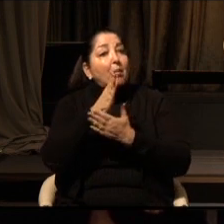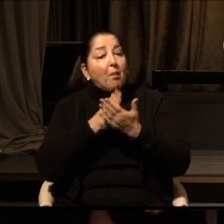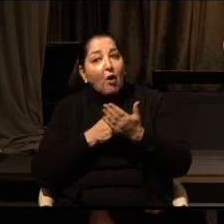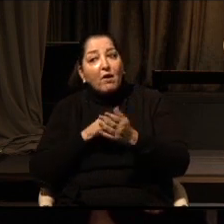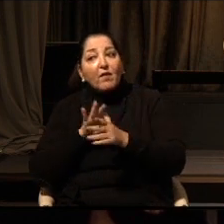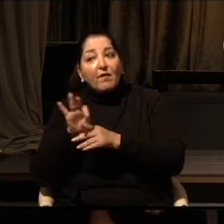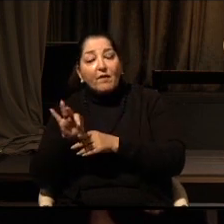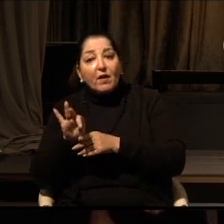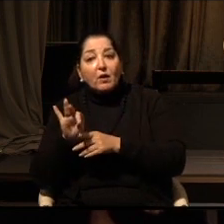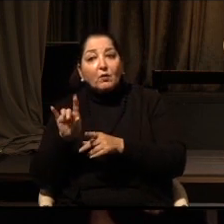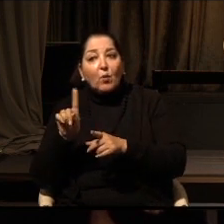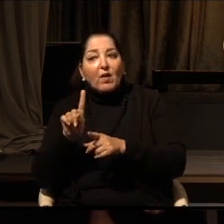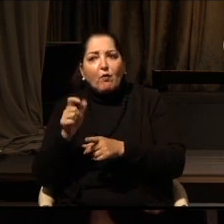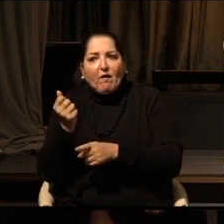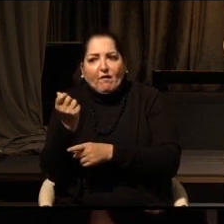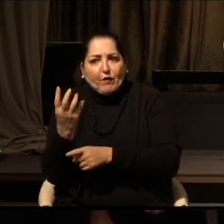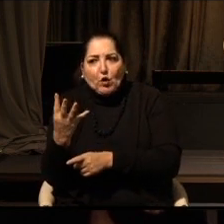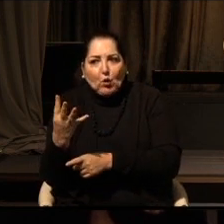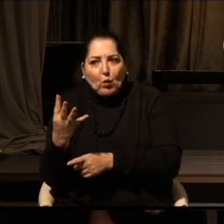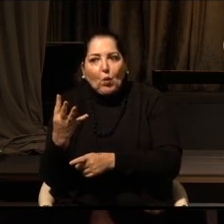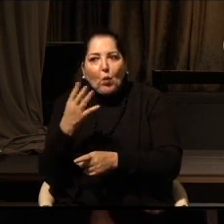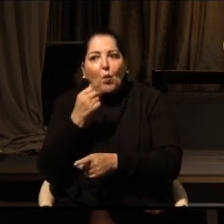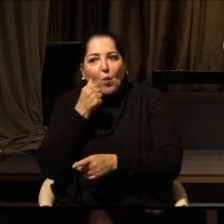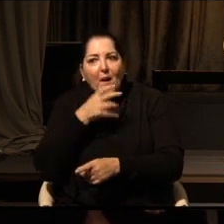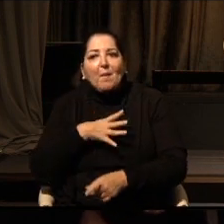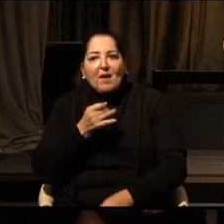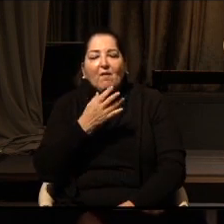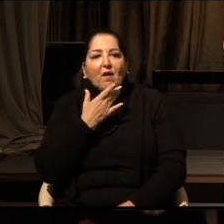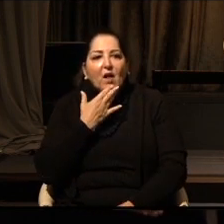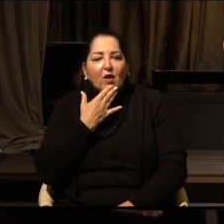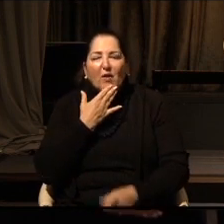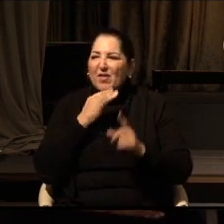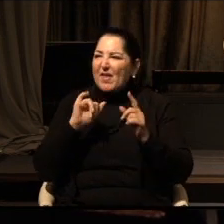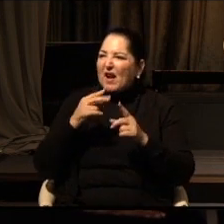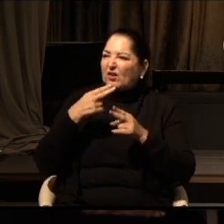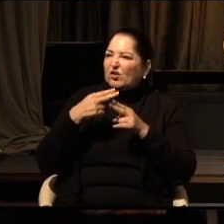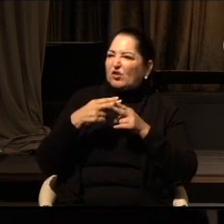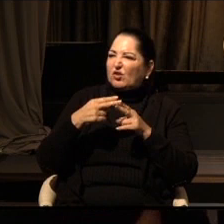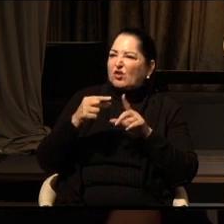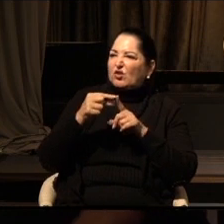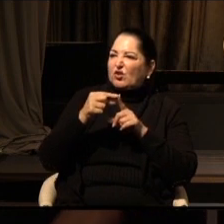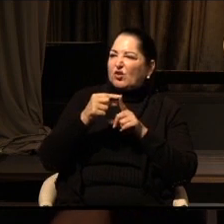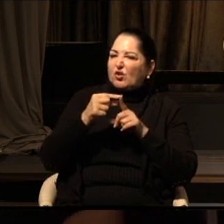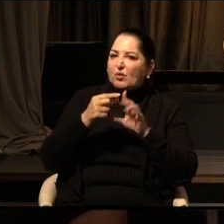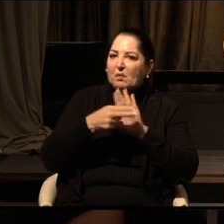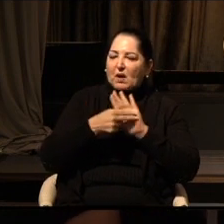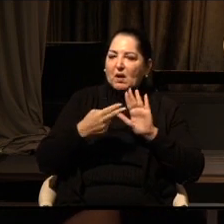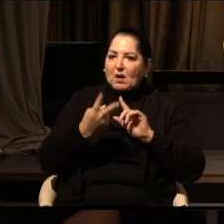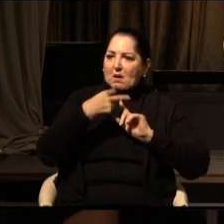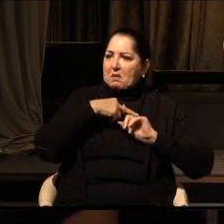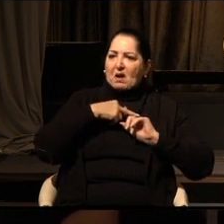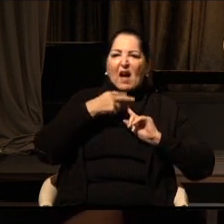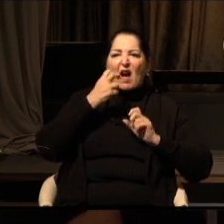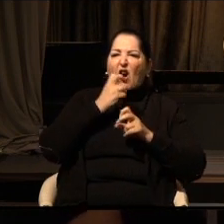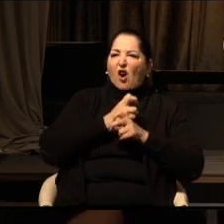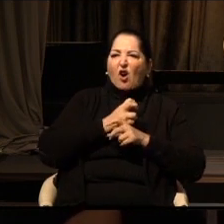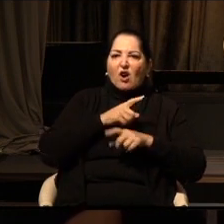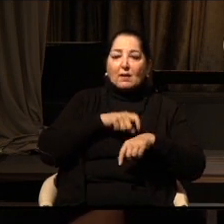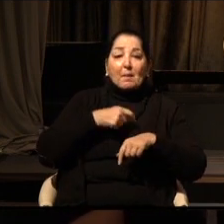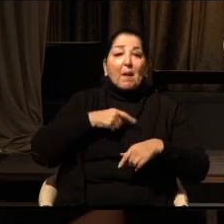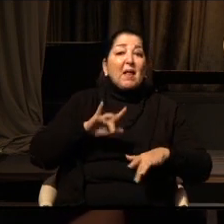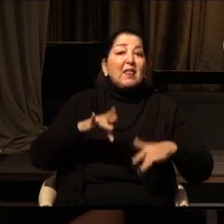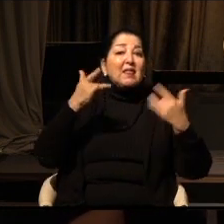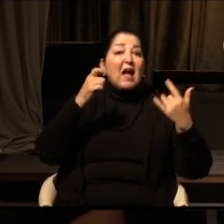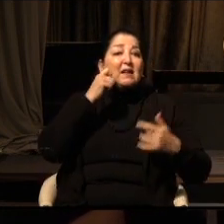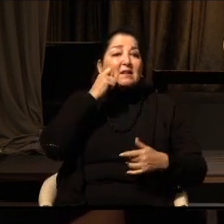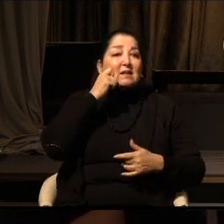that there are very few of us. Even that term, woman of color, I've had a hard time embracing. I'm a light-skinned